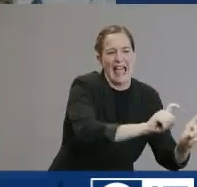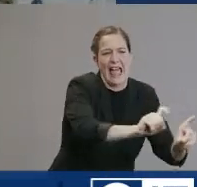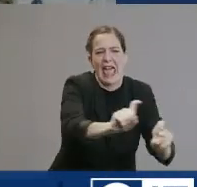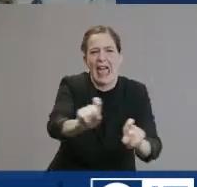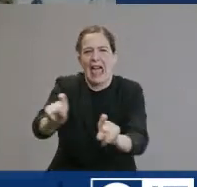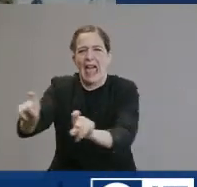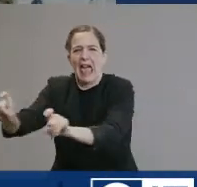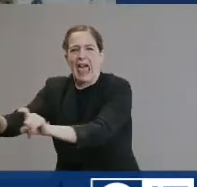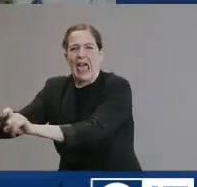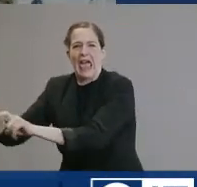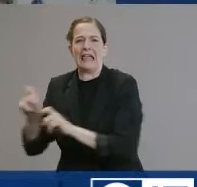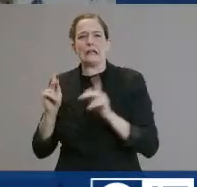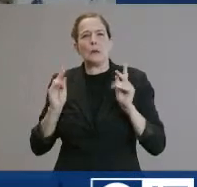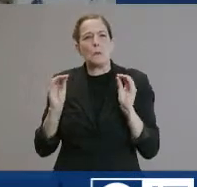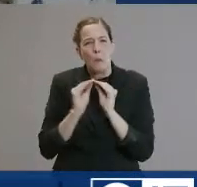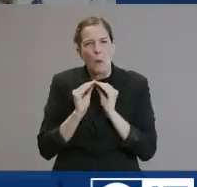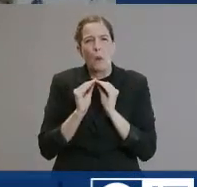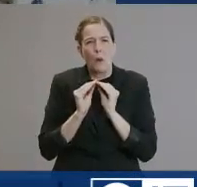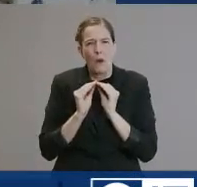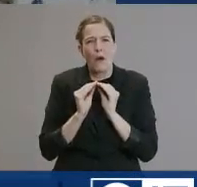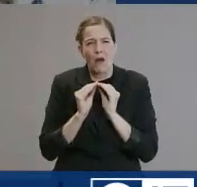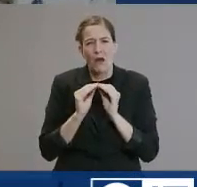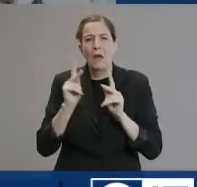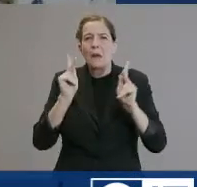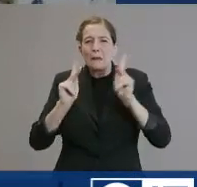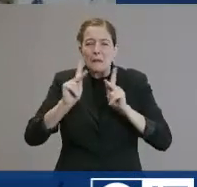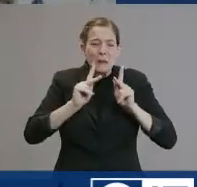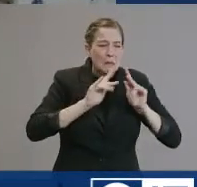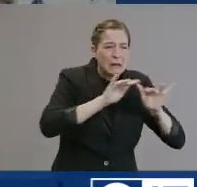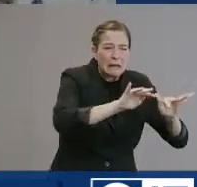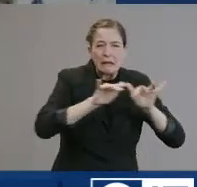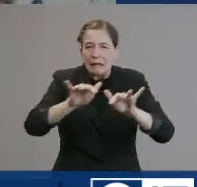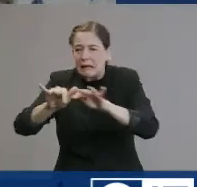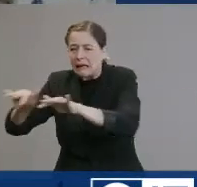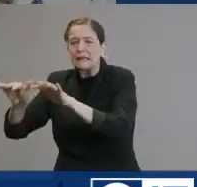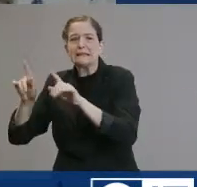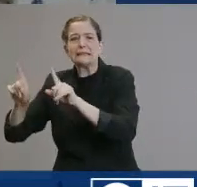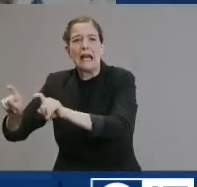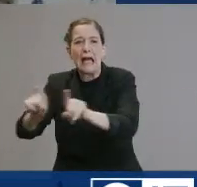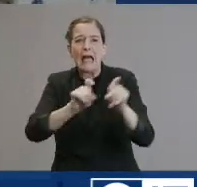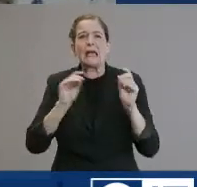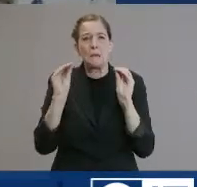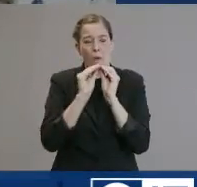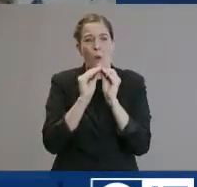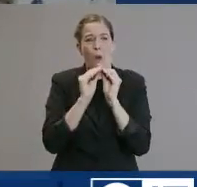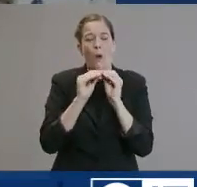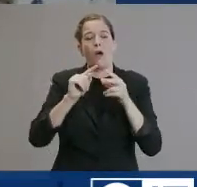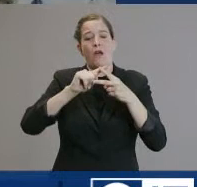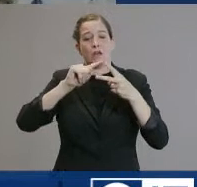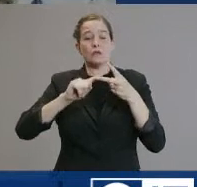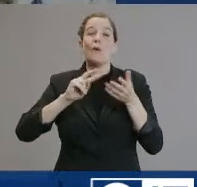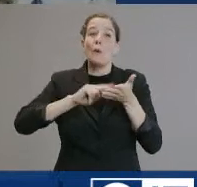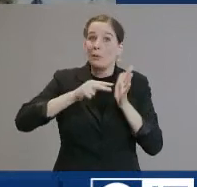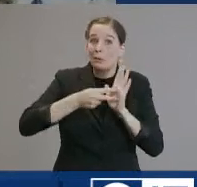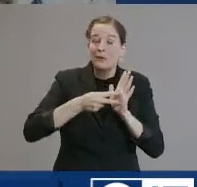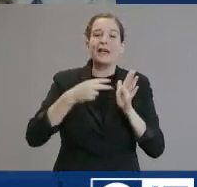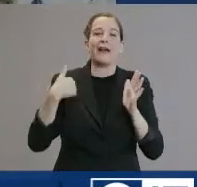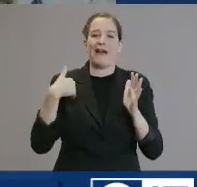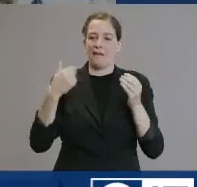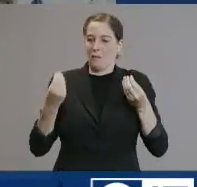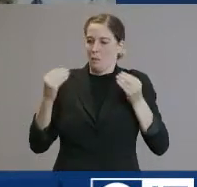an increase in cases, and also an increase in positive